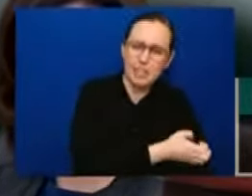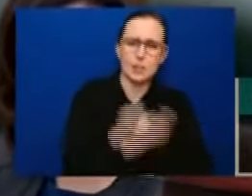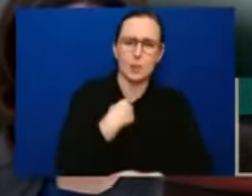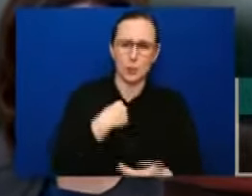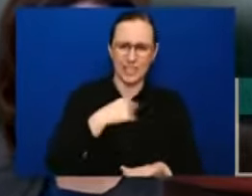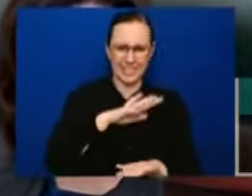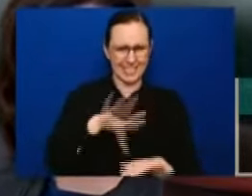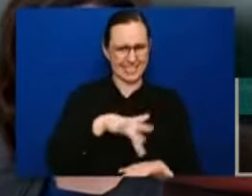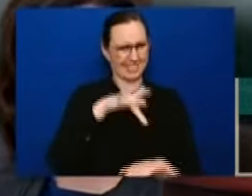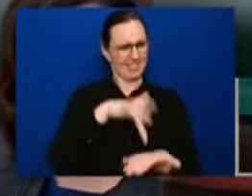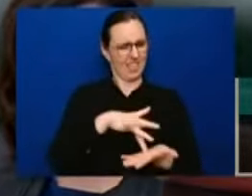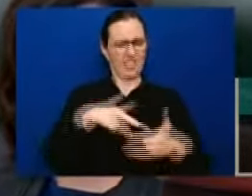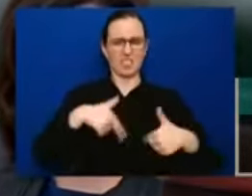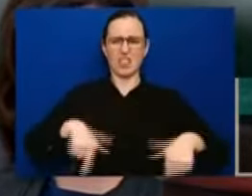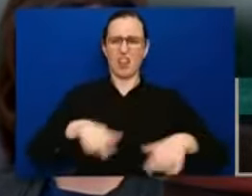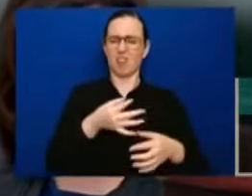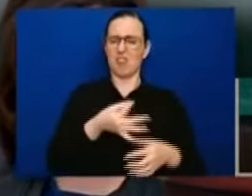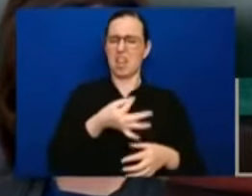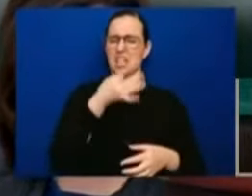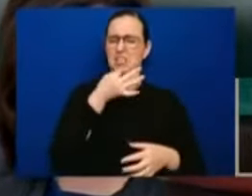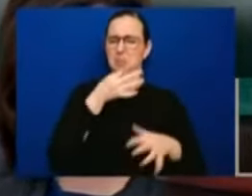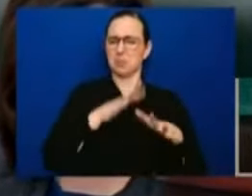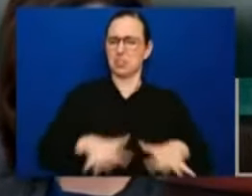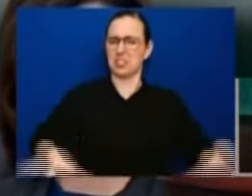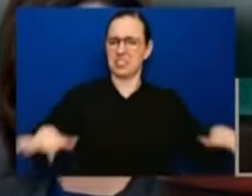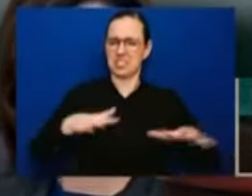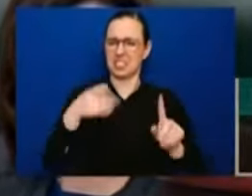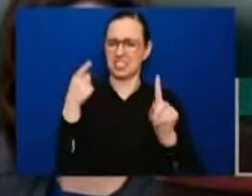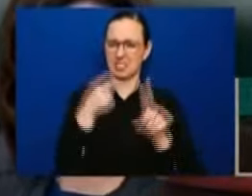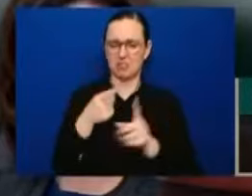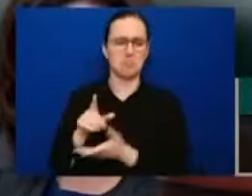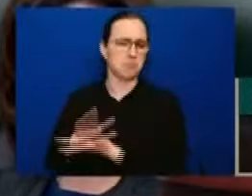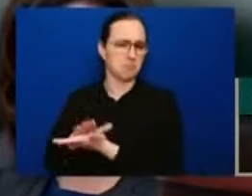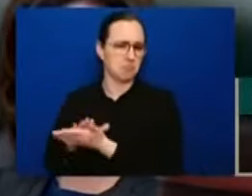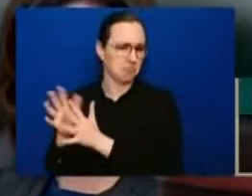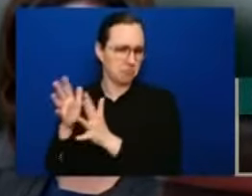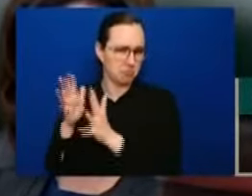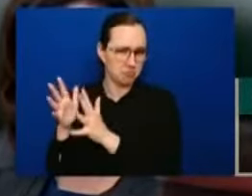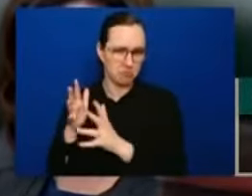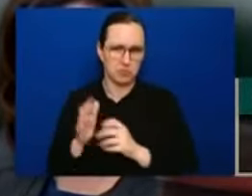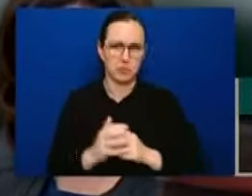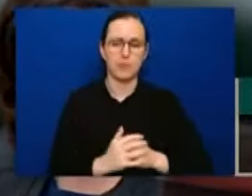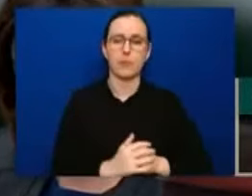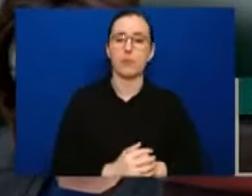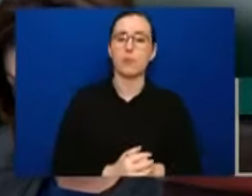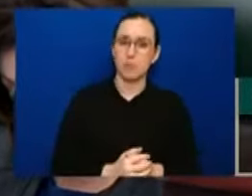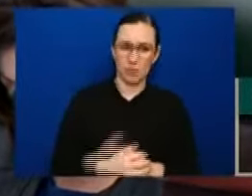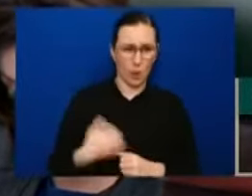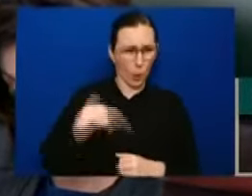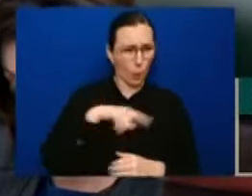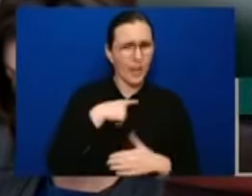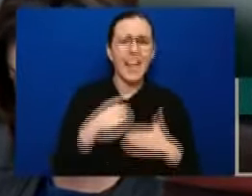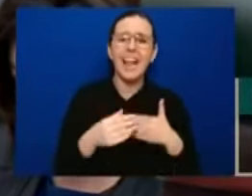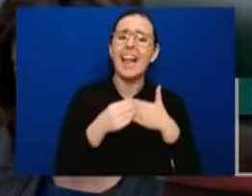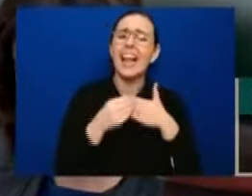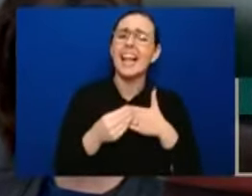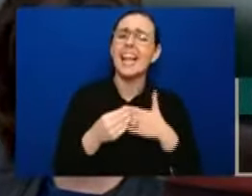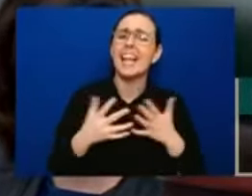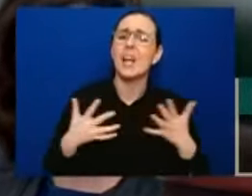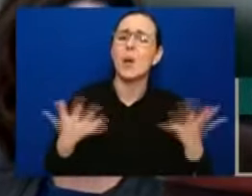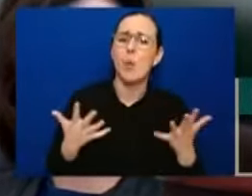here. But even as we lead in energy transition, global oil demand is expected to exceed pre-pandemic levels